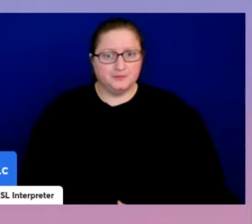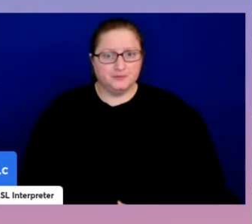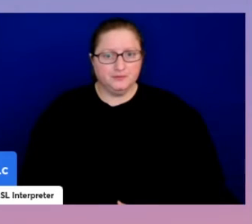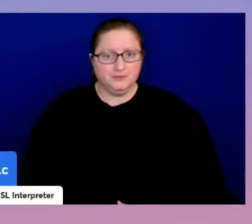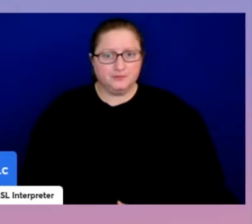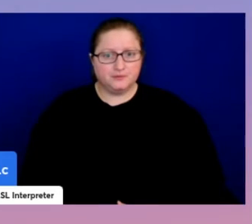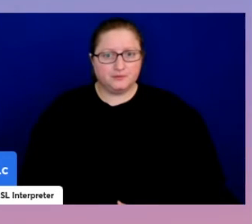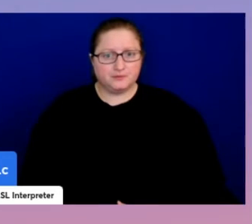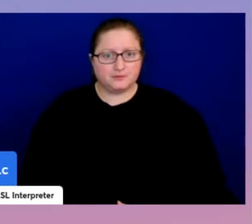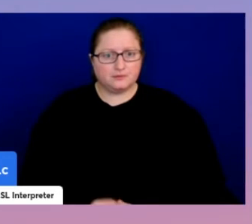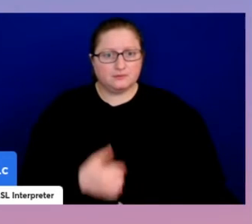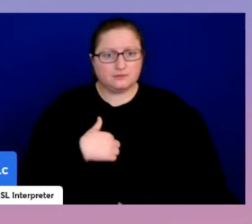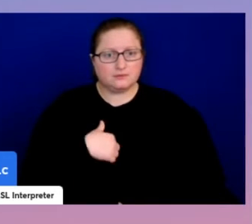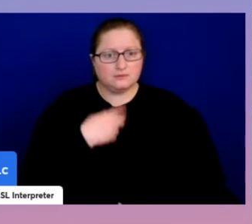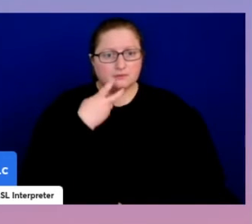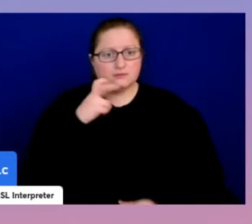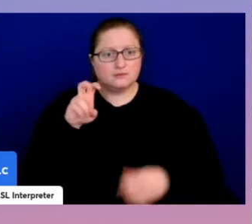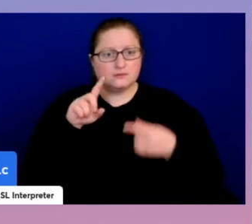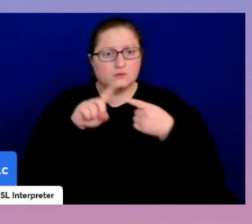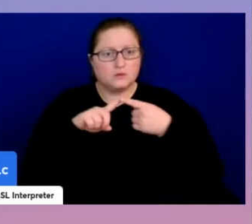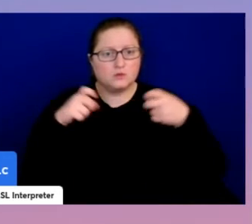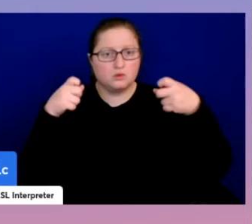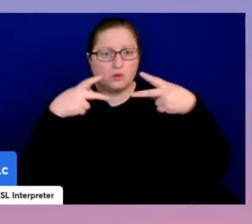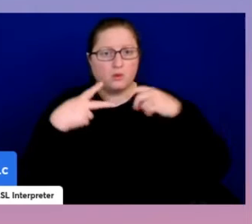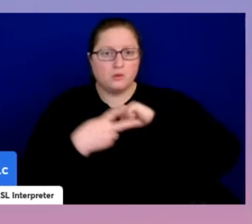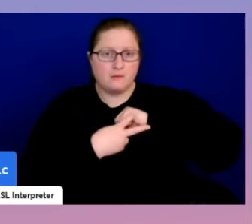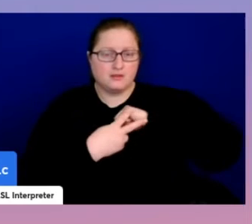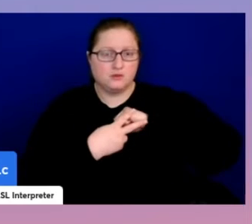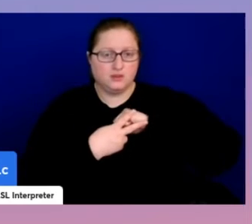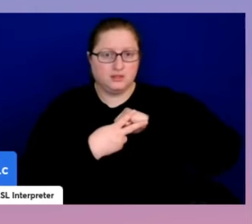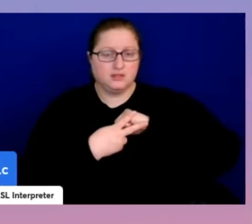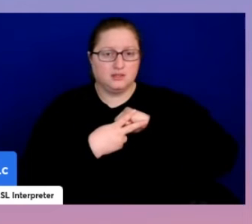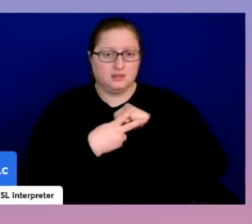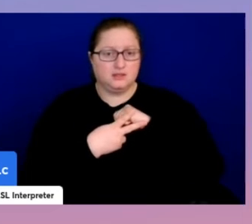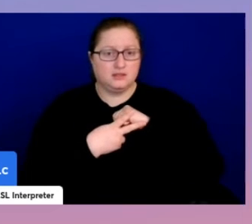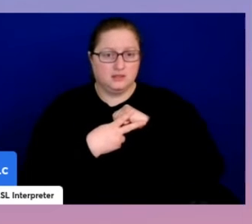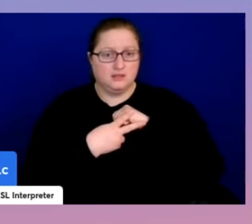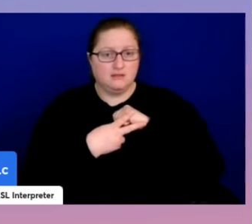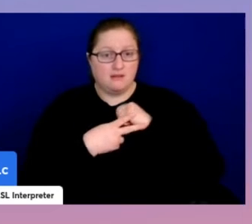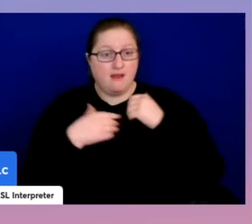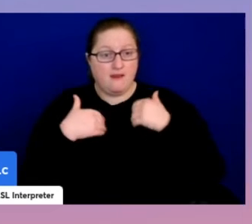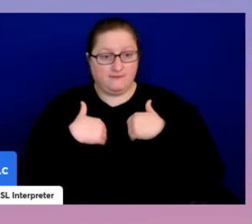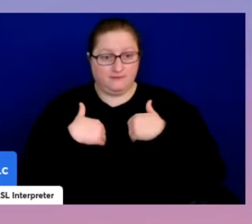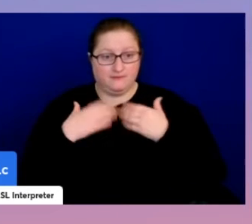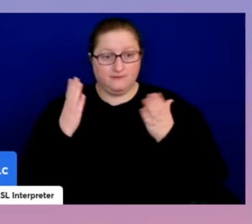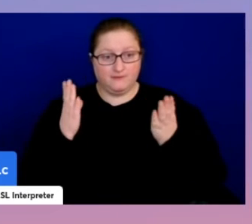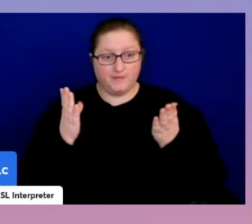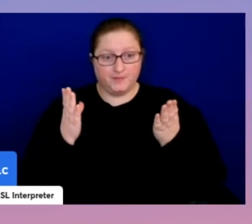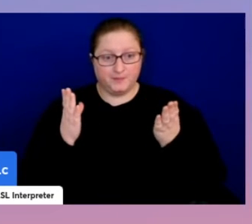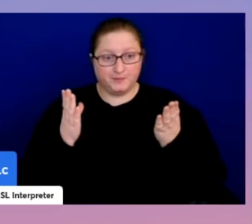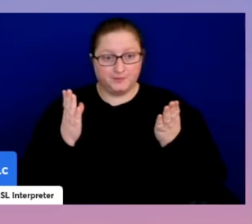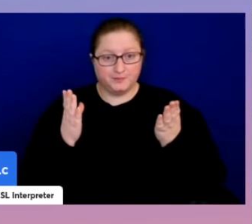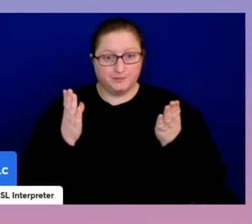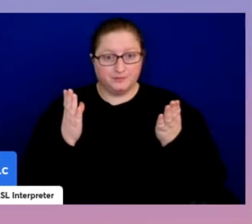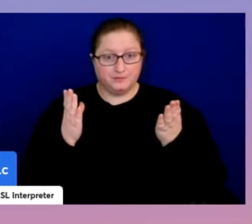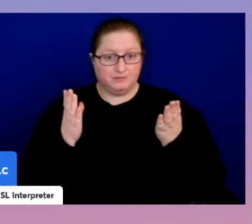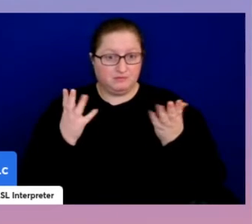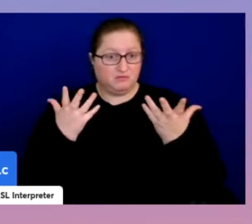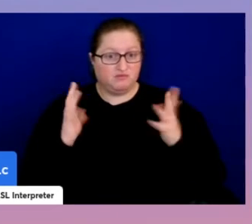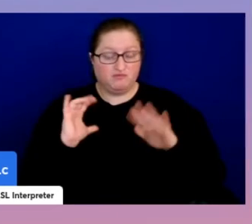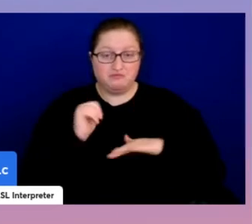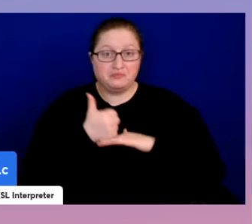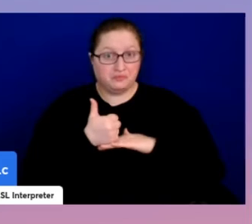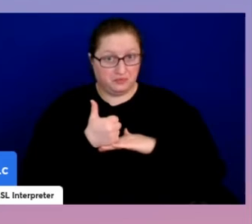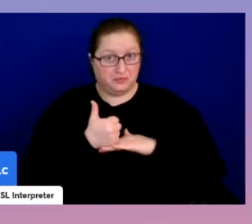to the code repository here. So I have this one already.